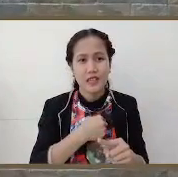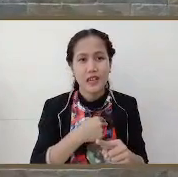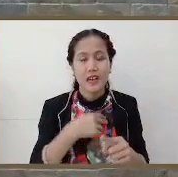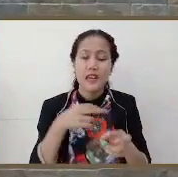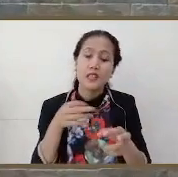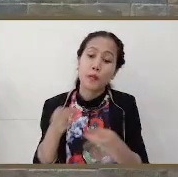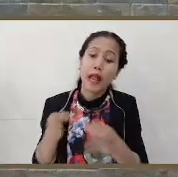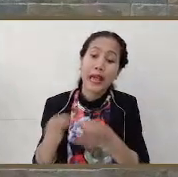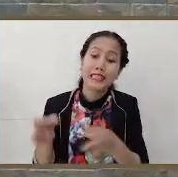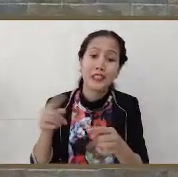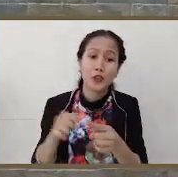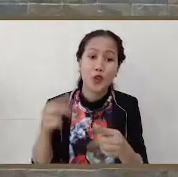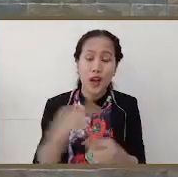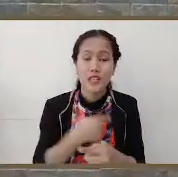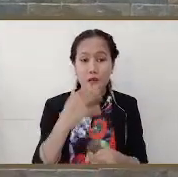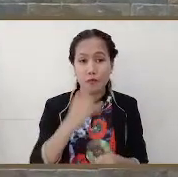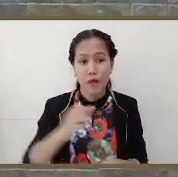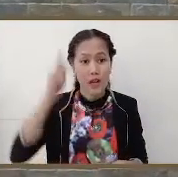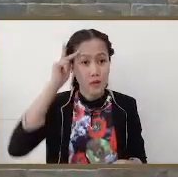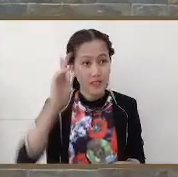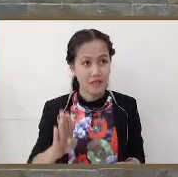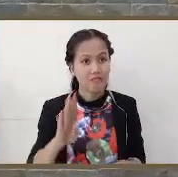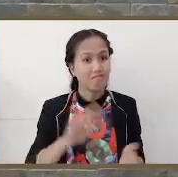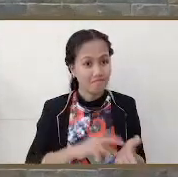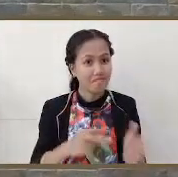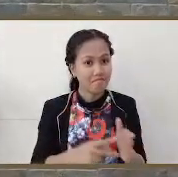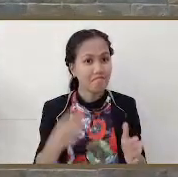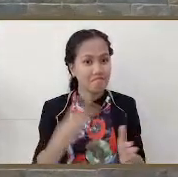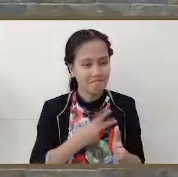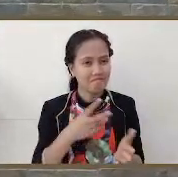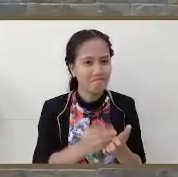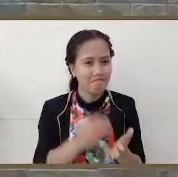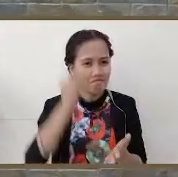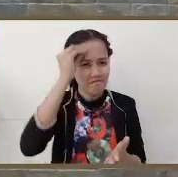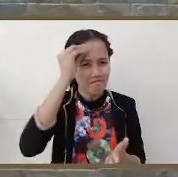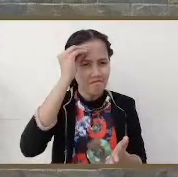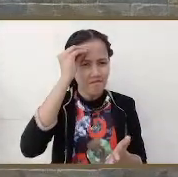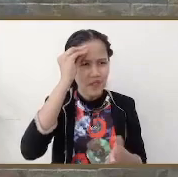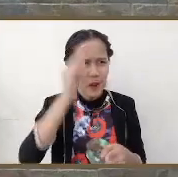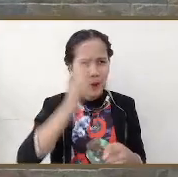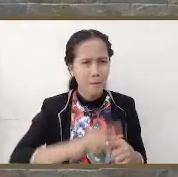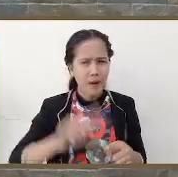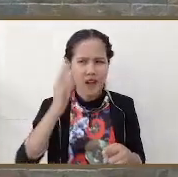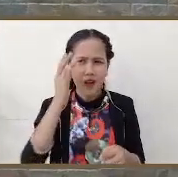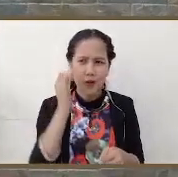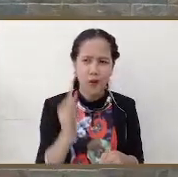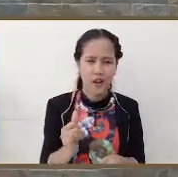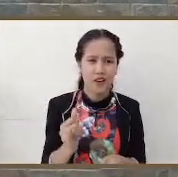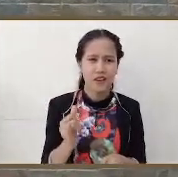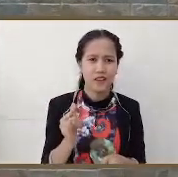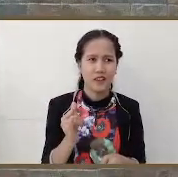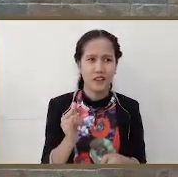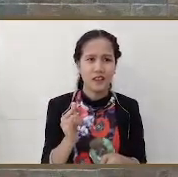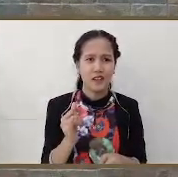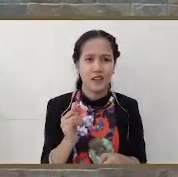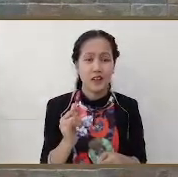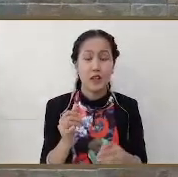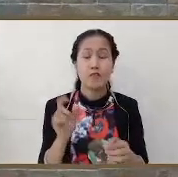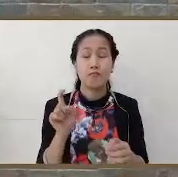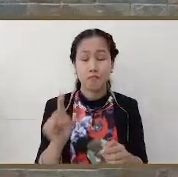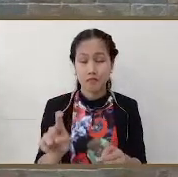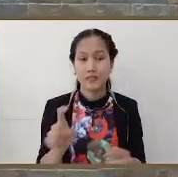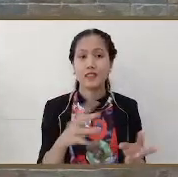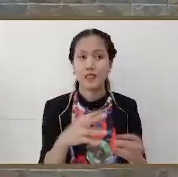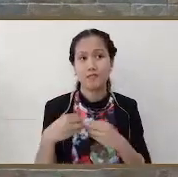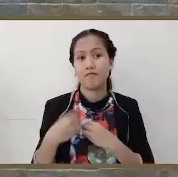ng Diyos. In other words, natututo tayo. Pero kung bakit hindi tayo dumarating, we have to accept the truth,